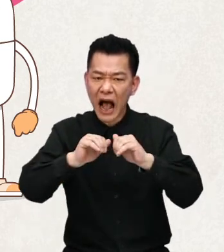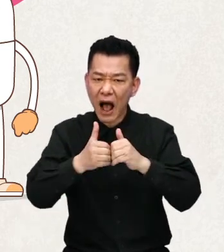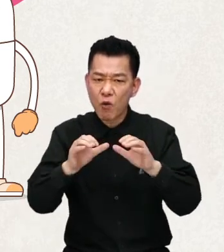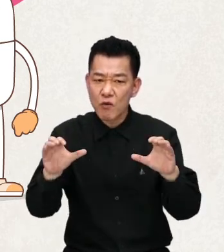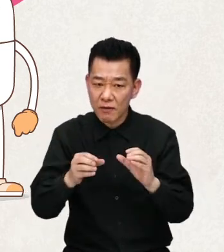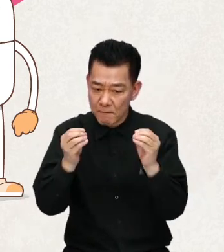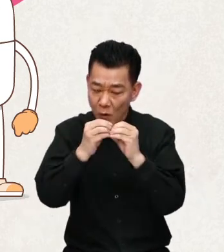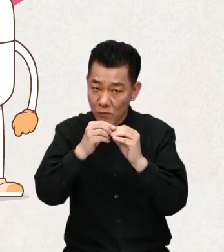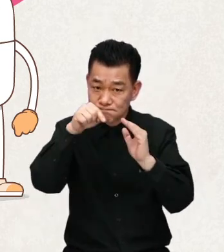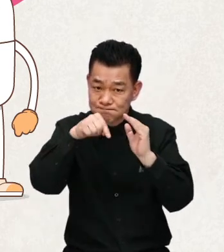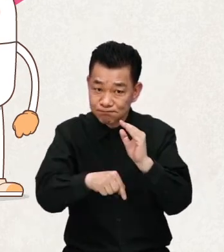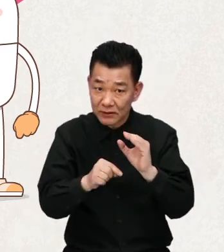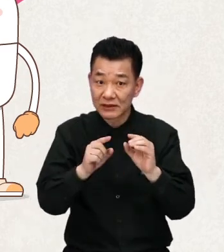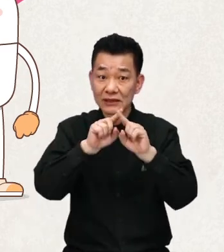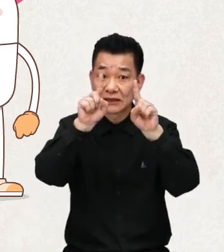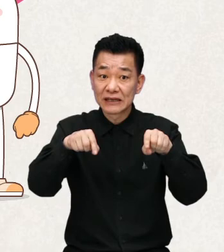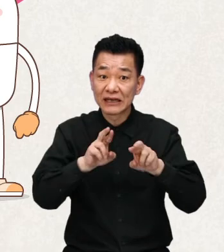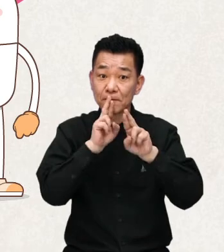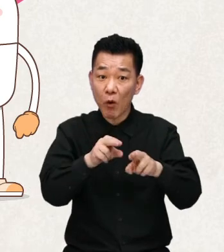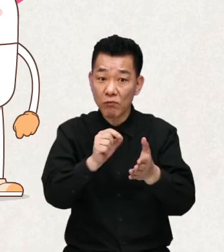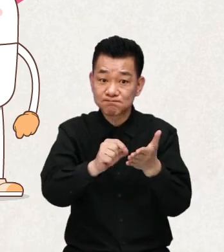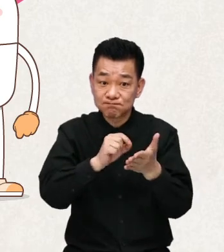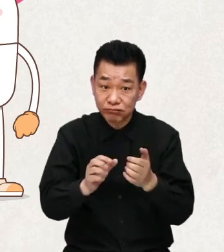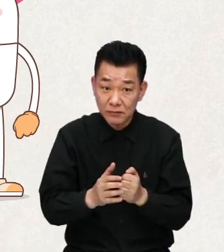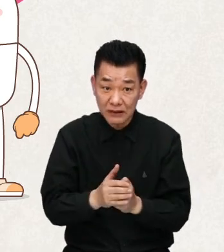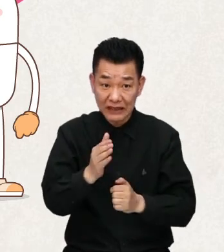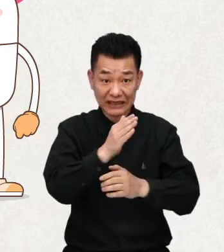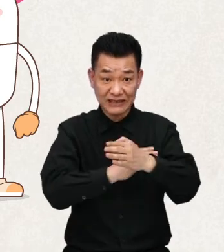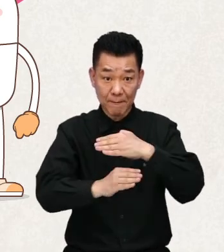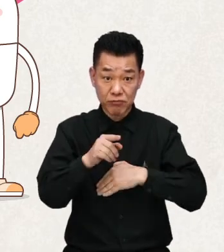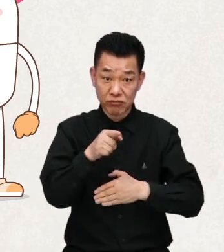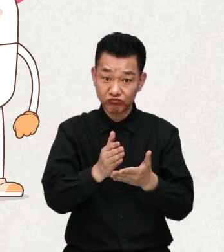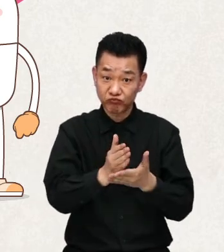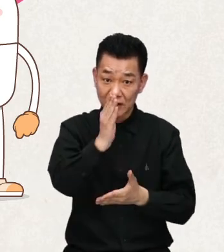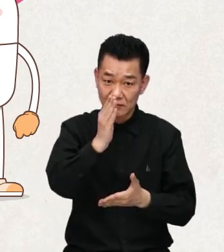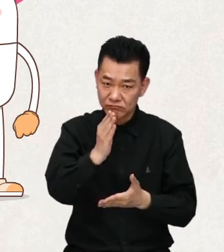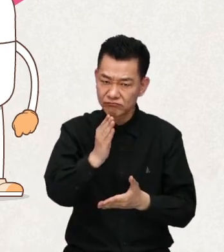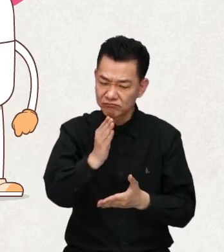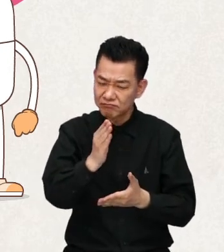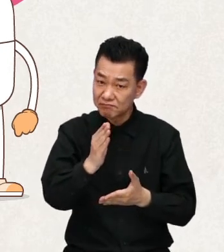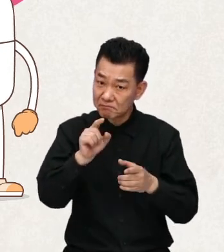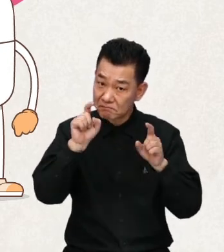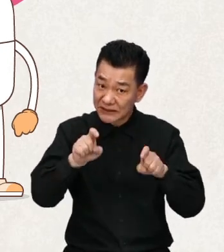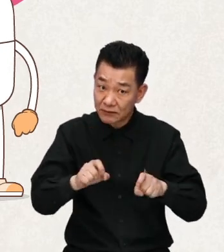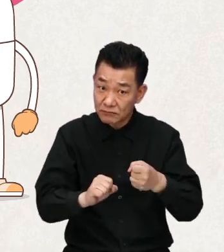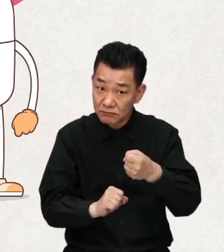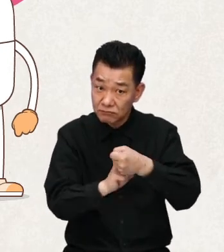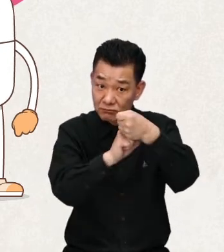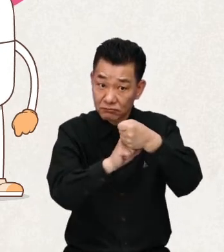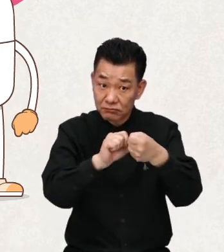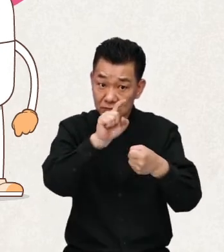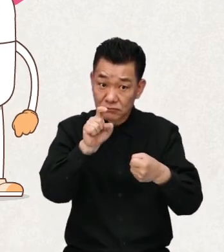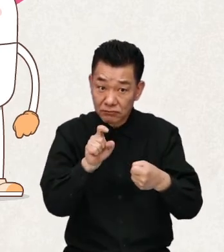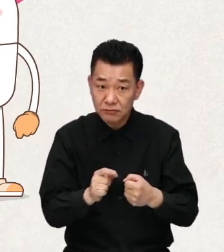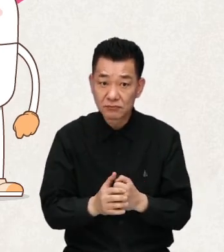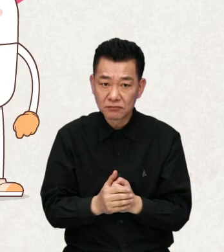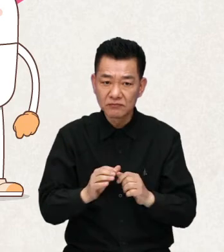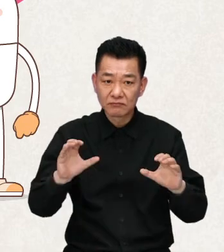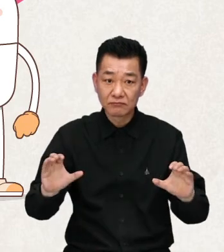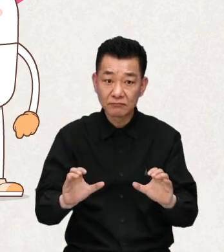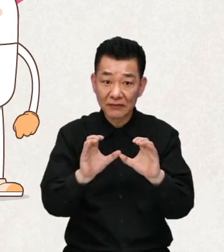notification. So, the effort and confirmation of the committee is carried out until the rights of persons